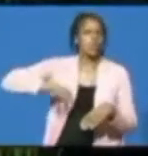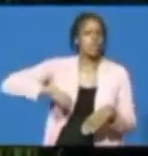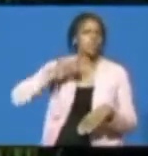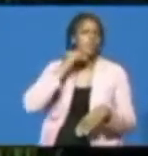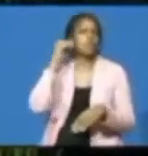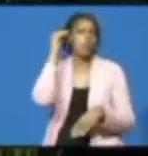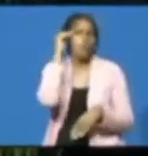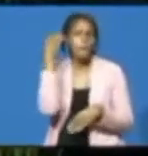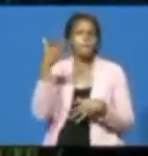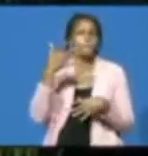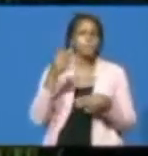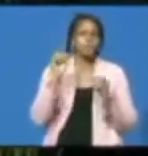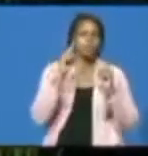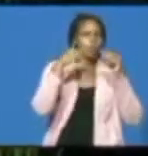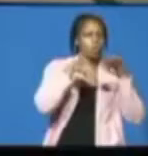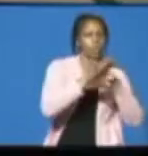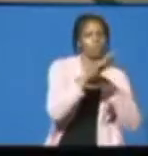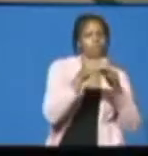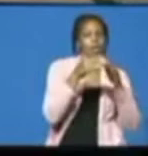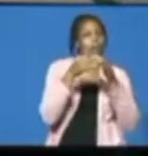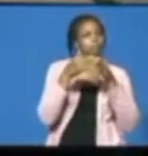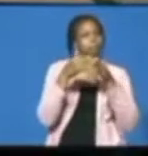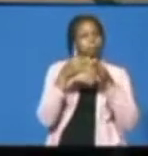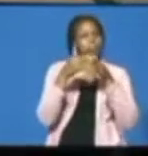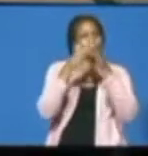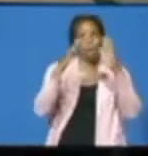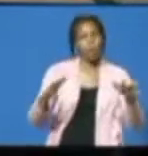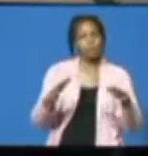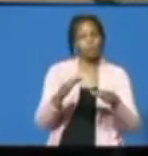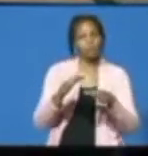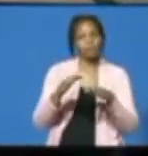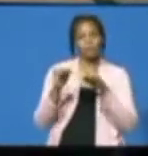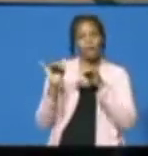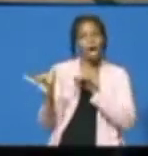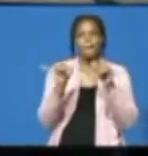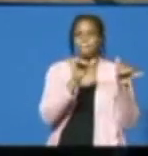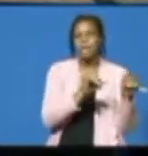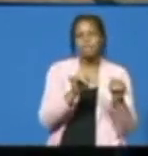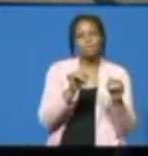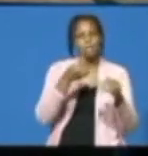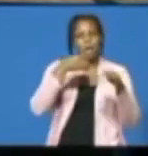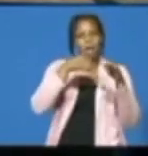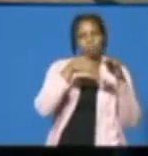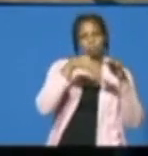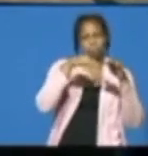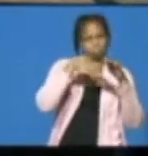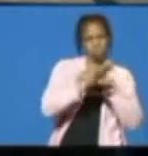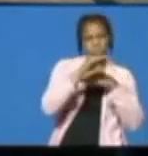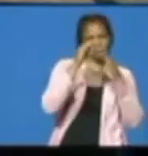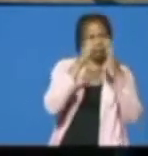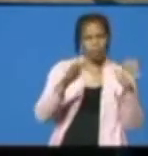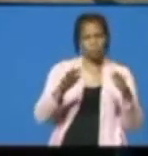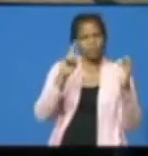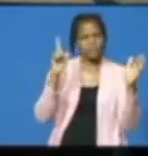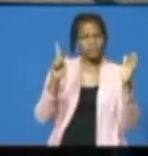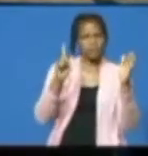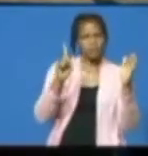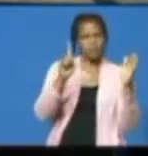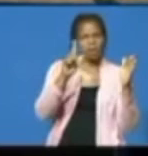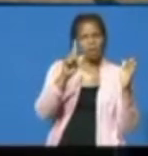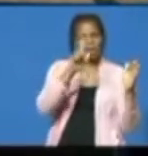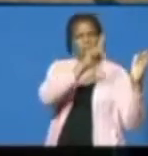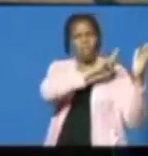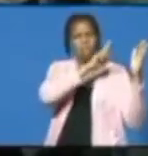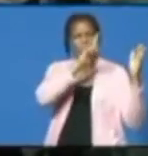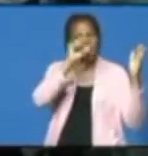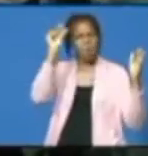the House of Commons and the House of Lords. Let it hit all places of governance.